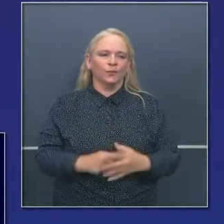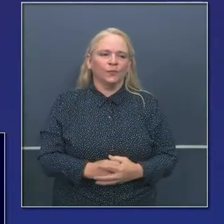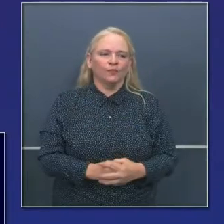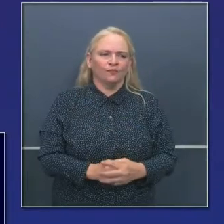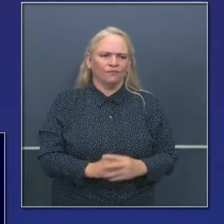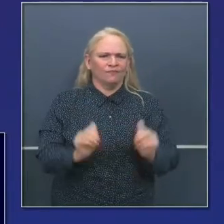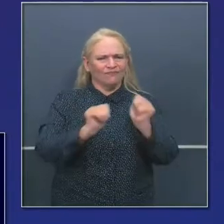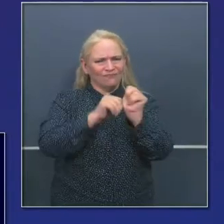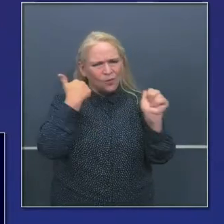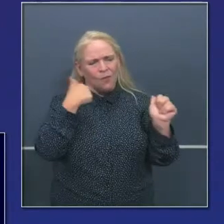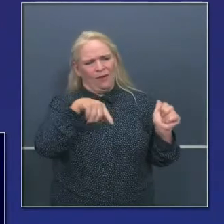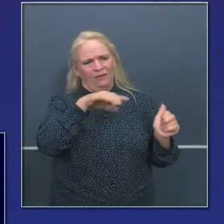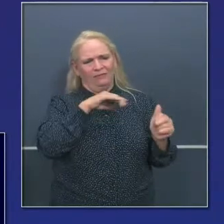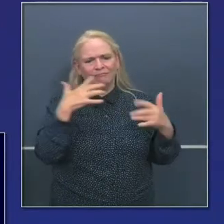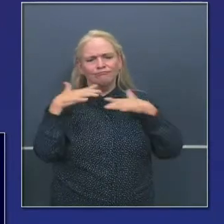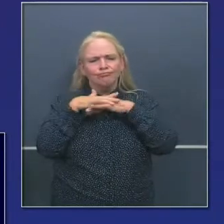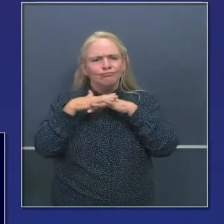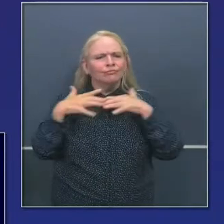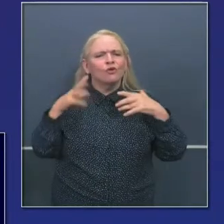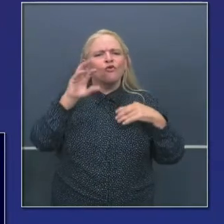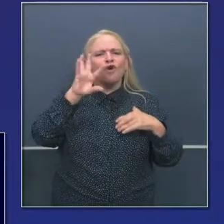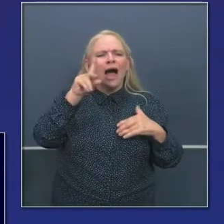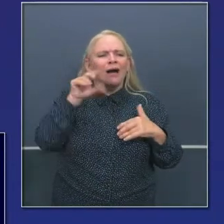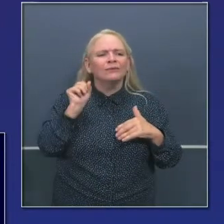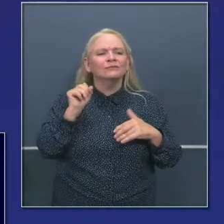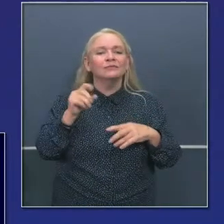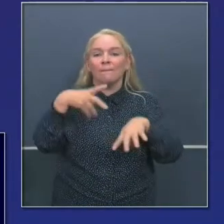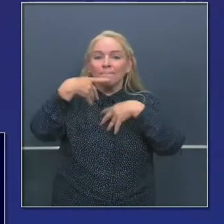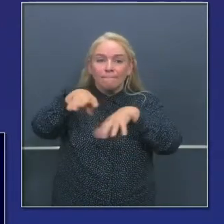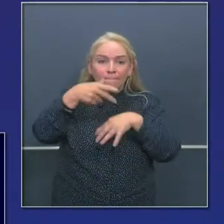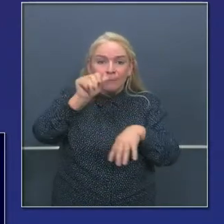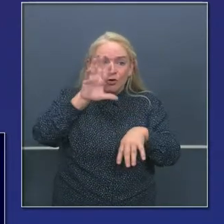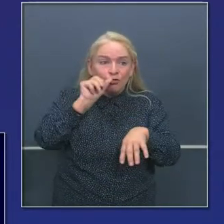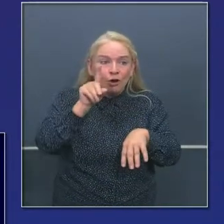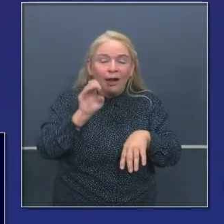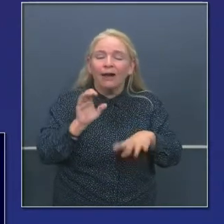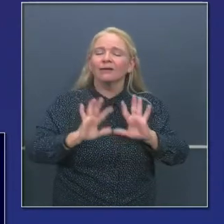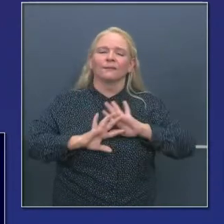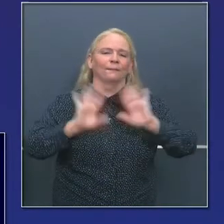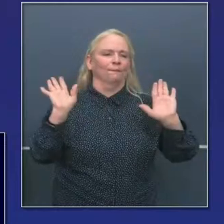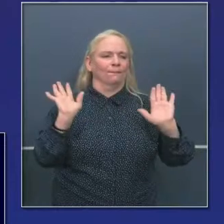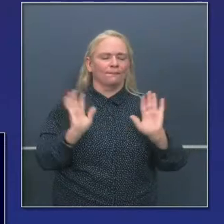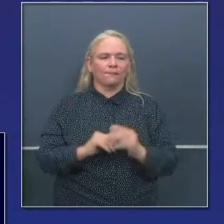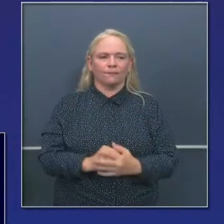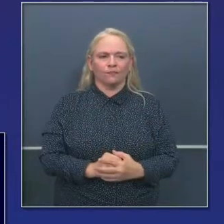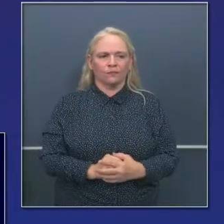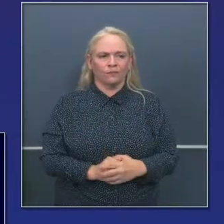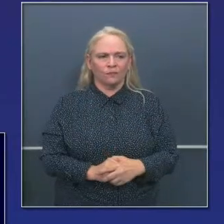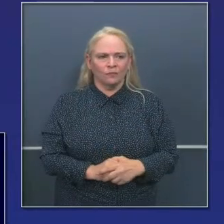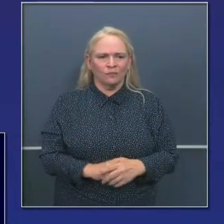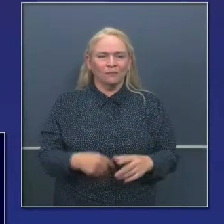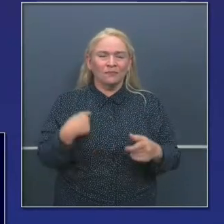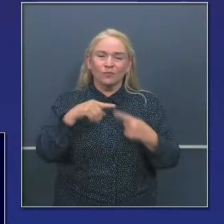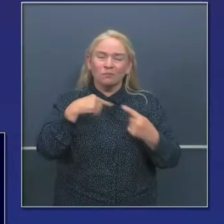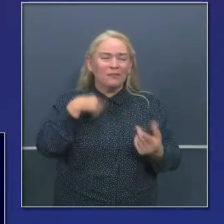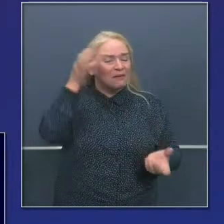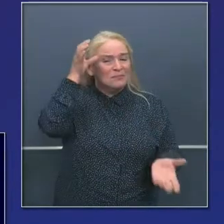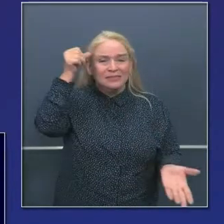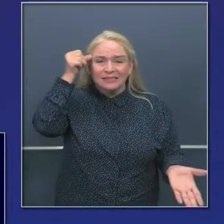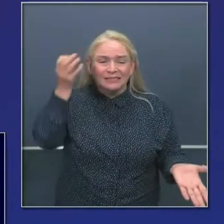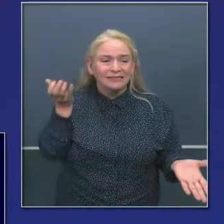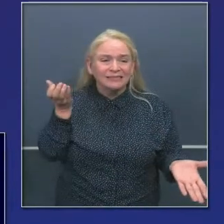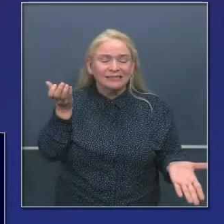crowds and avoid going to large parades outside of your household. Again, this is common sense, and I don't mean to